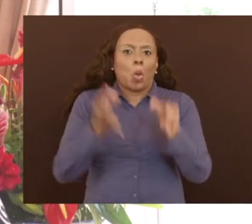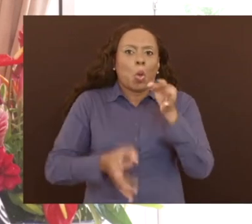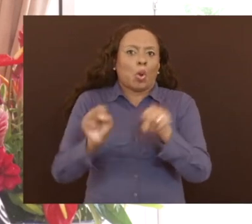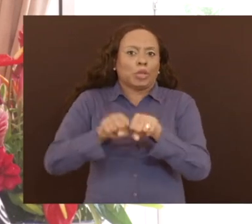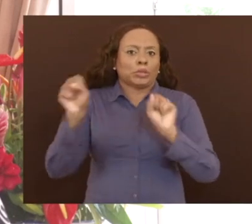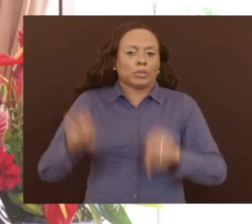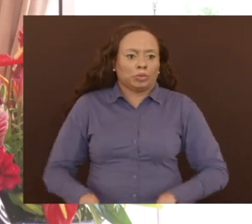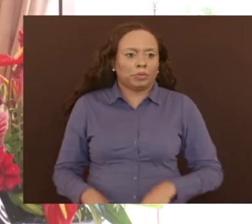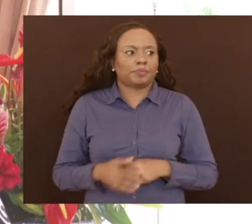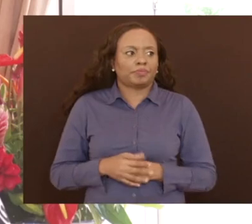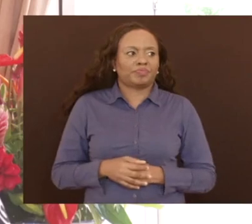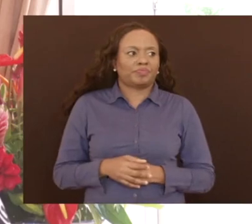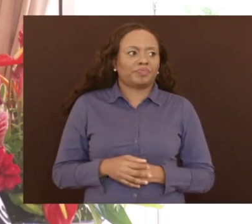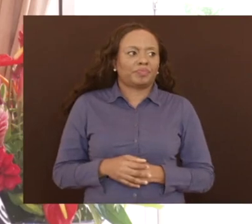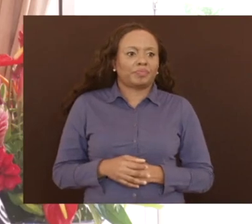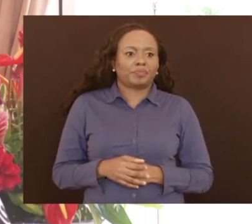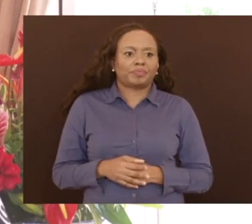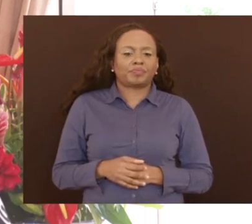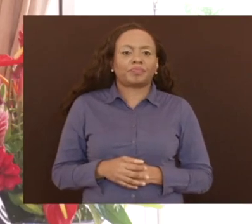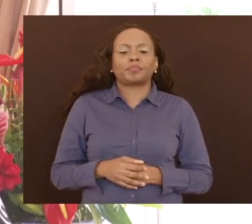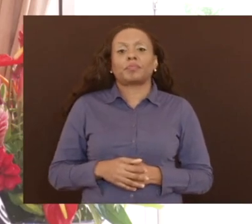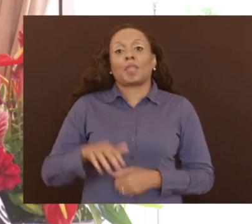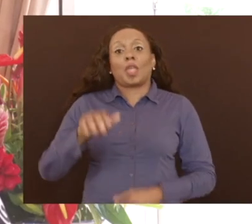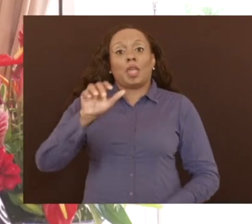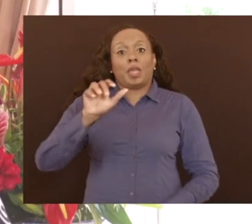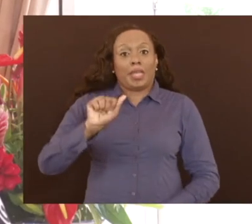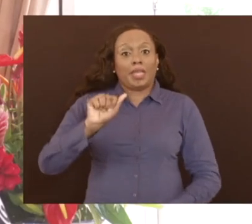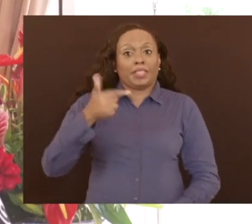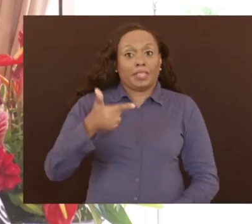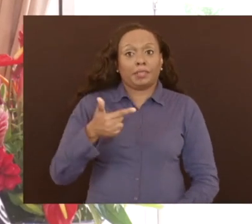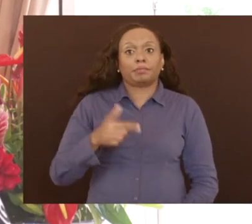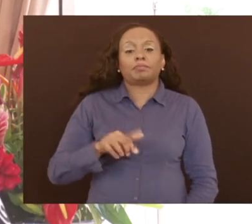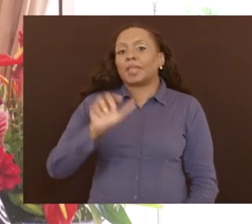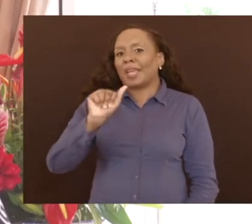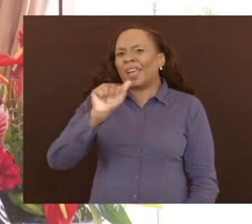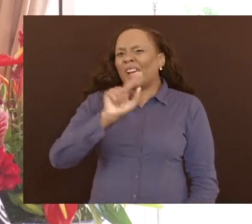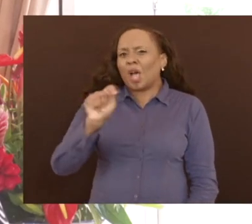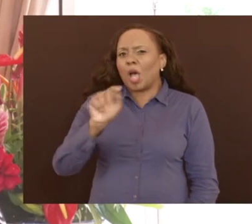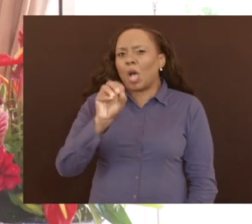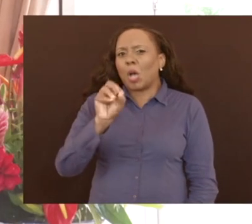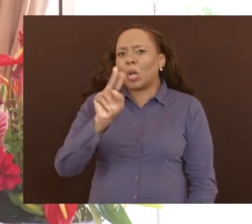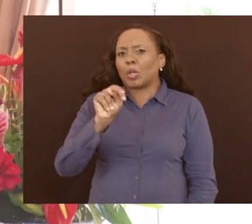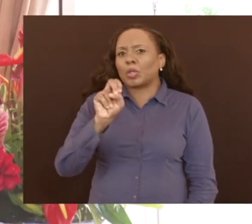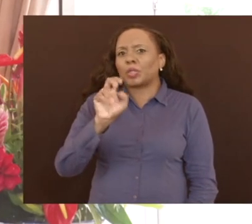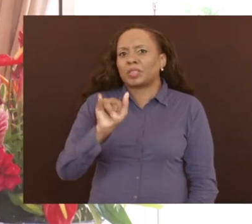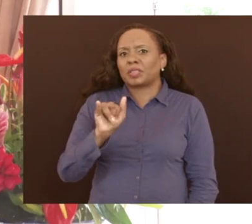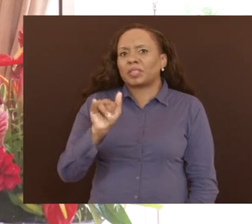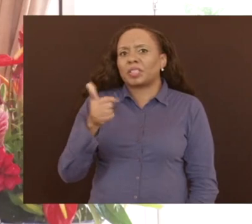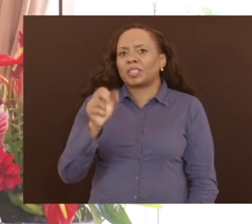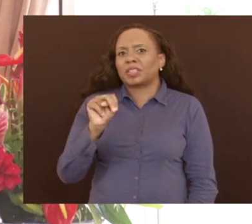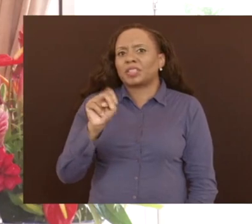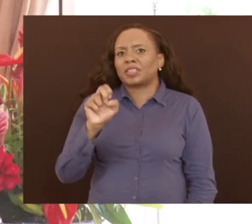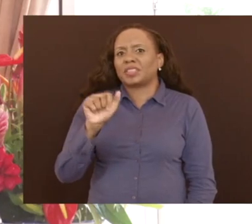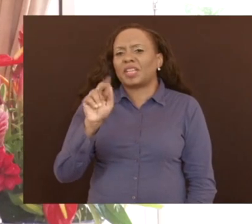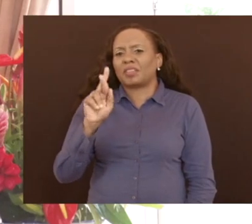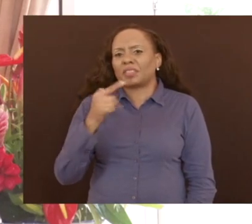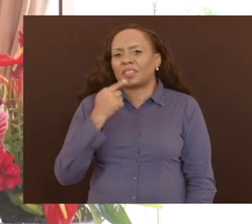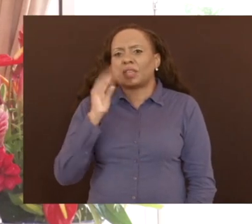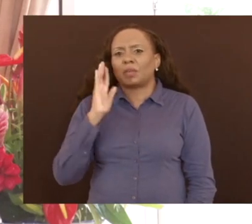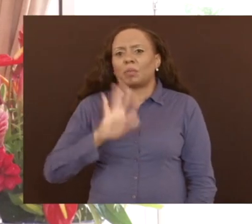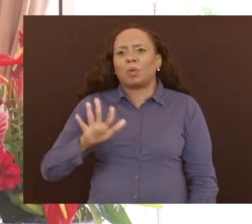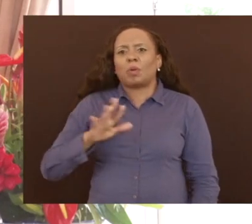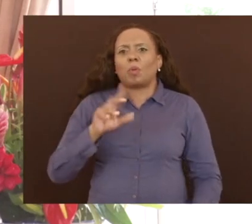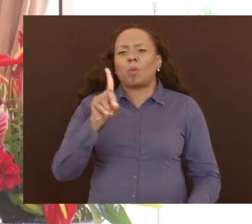And the Attorney General will make those available. I believe that it will be subject to a $100,000 fine, as well as